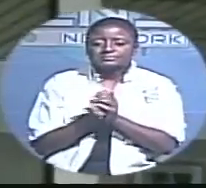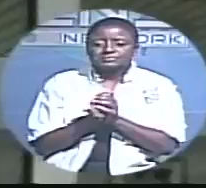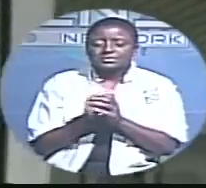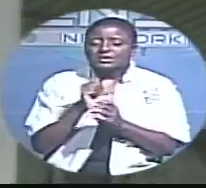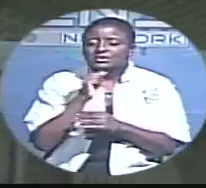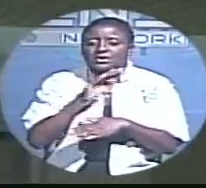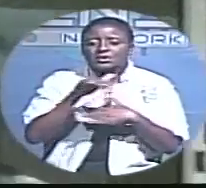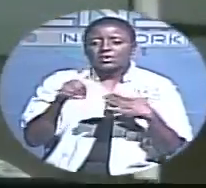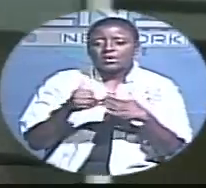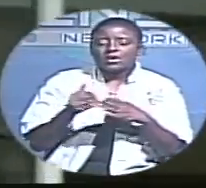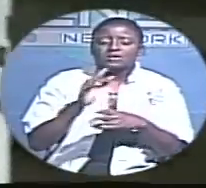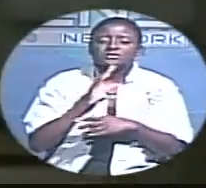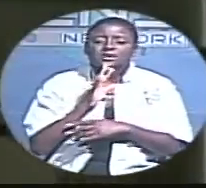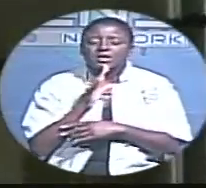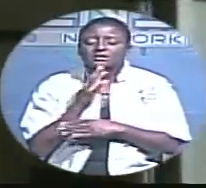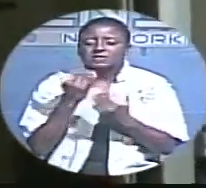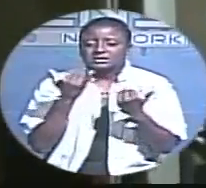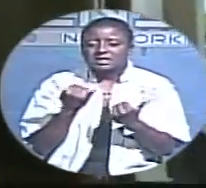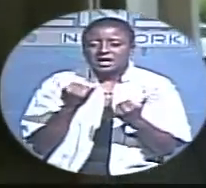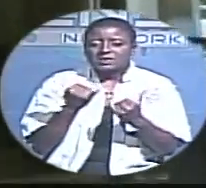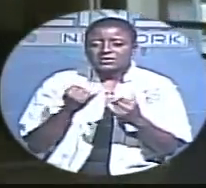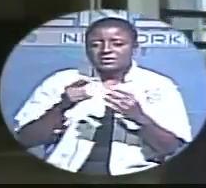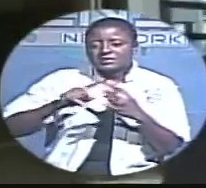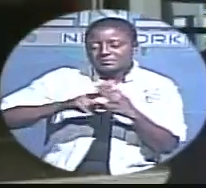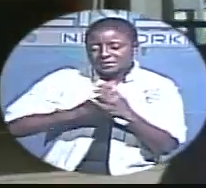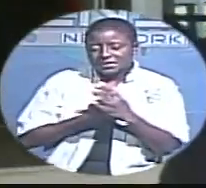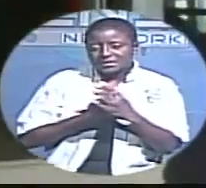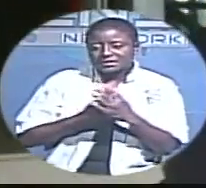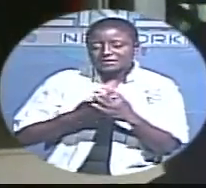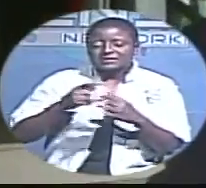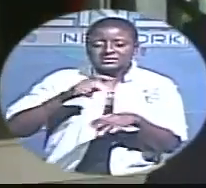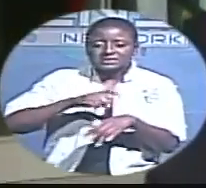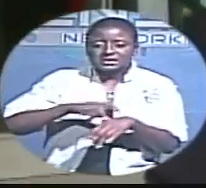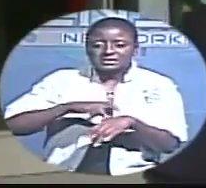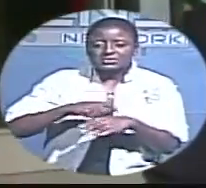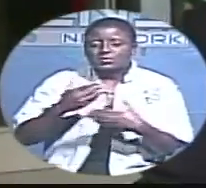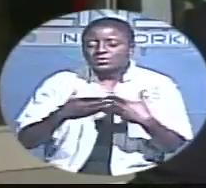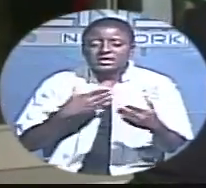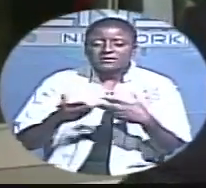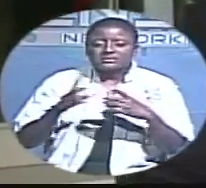all talks are now in the infancy stage, Prime Minister Christie says whatever decision